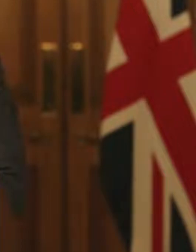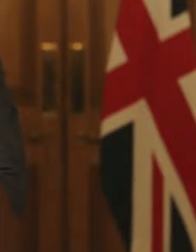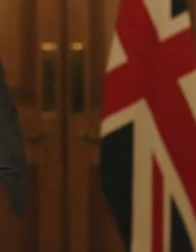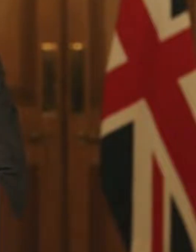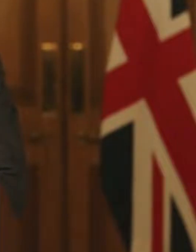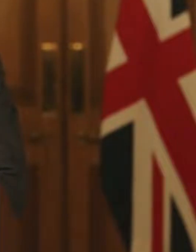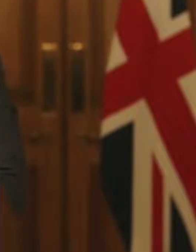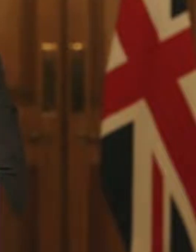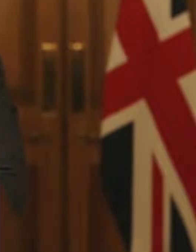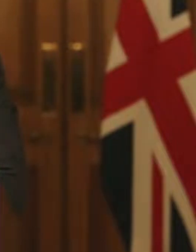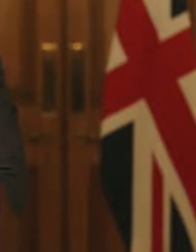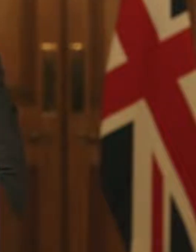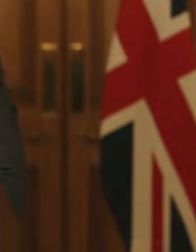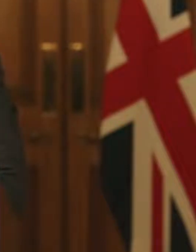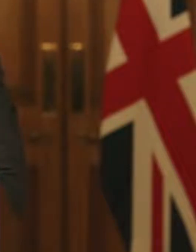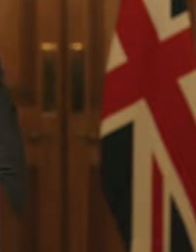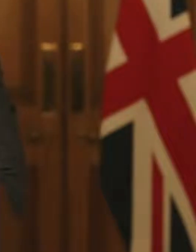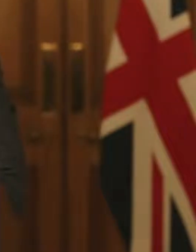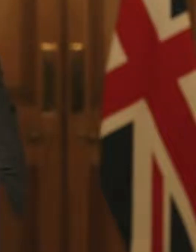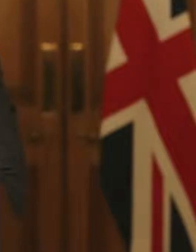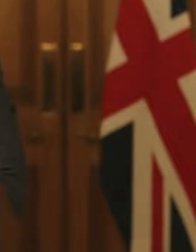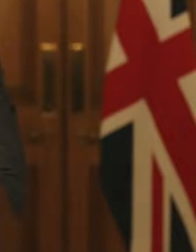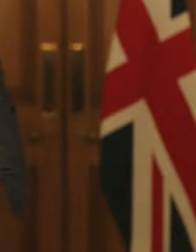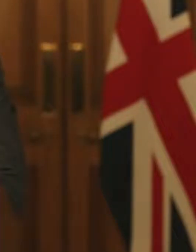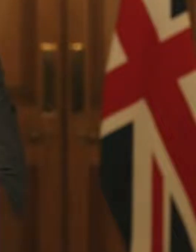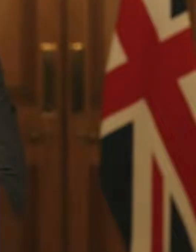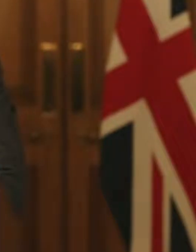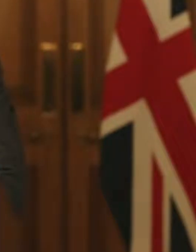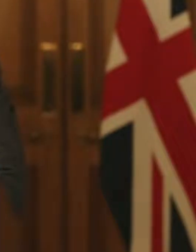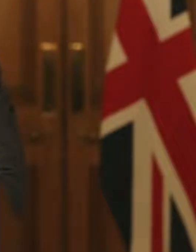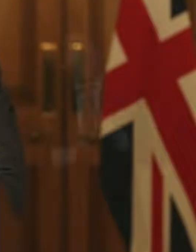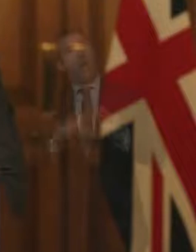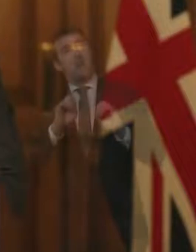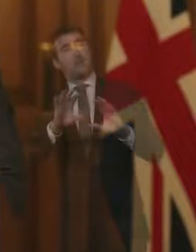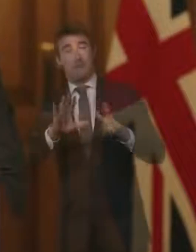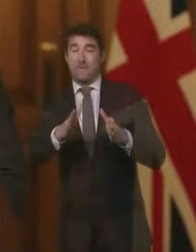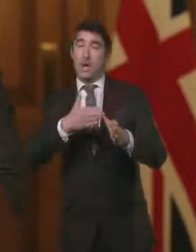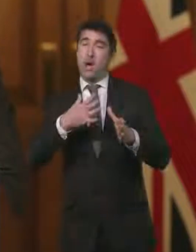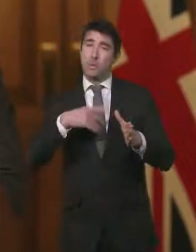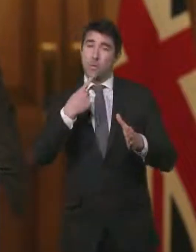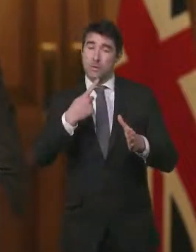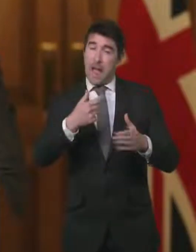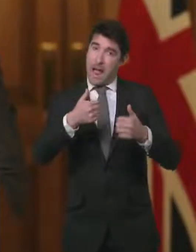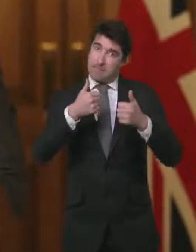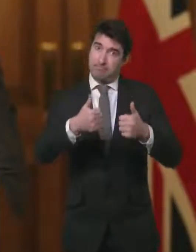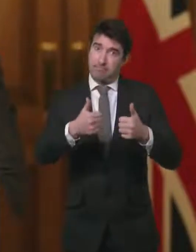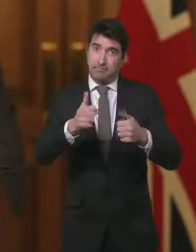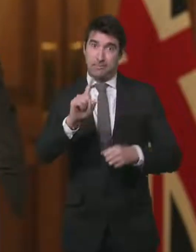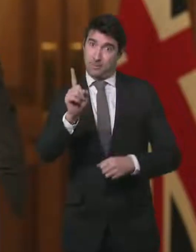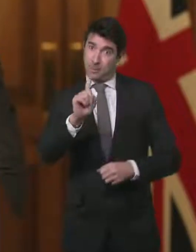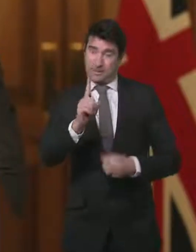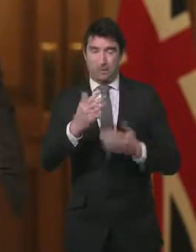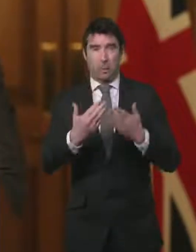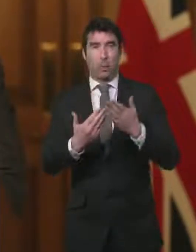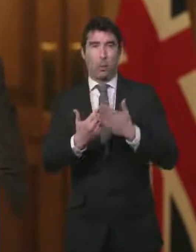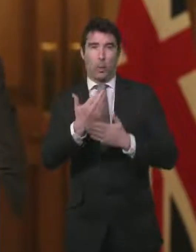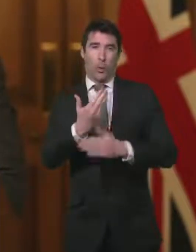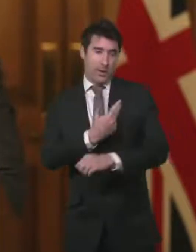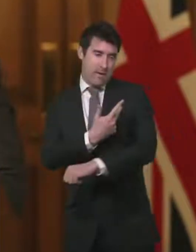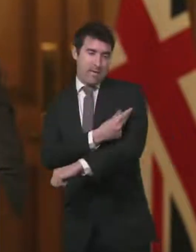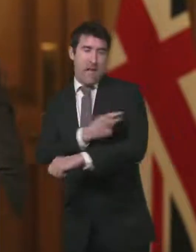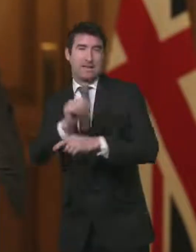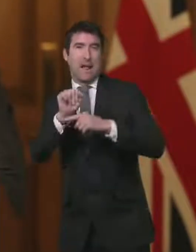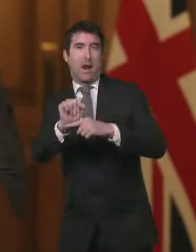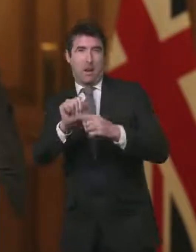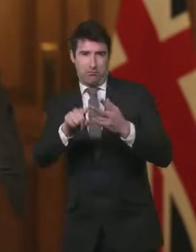Oxford AstraZeneca vaccine, which is a fantastic achievement for British science and which will allow us to vaccinate more people and also